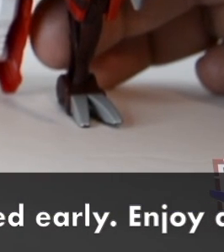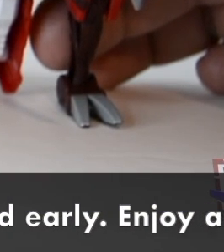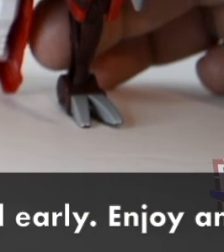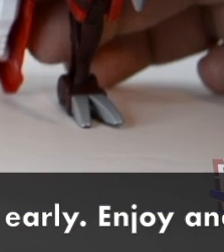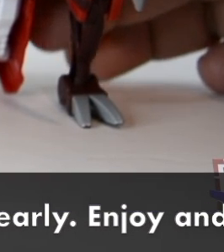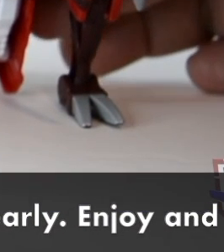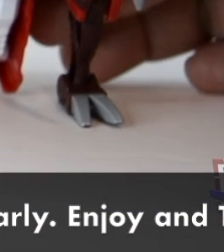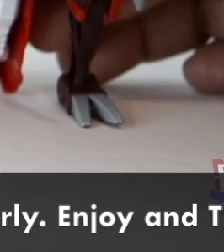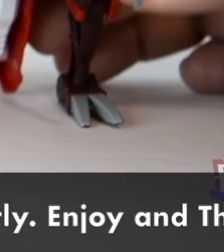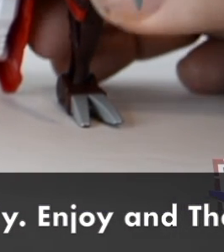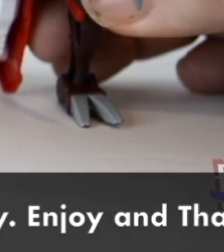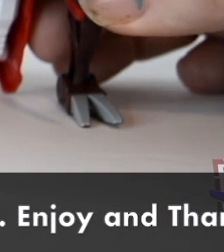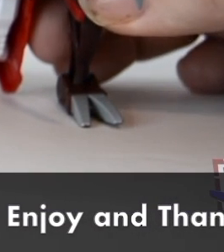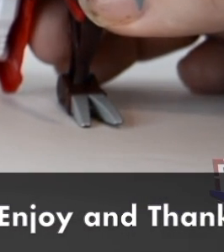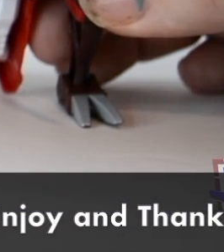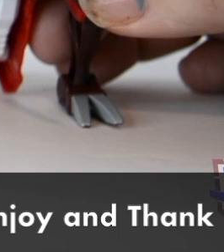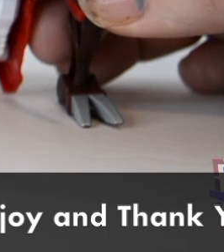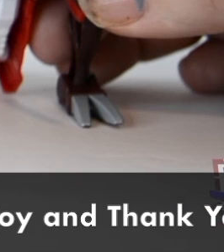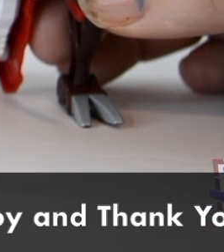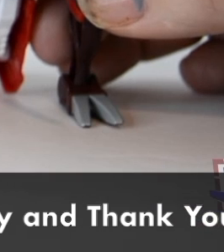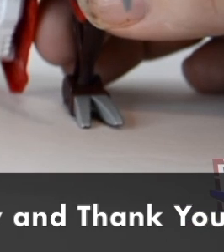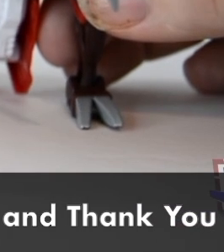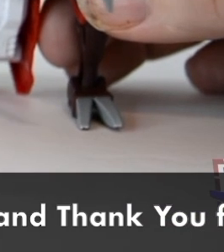great. There are just some